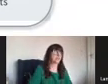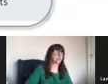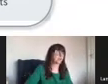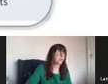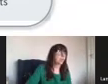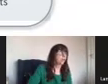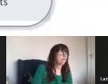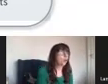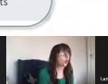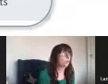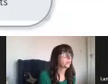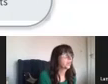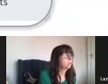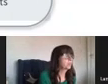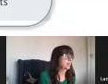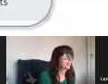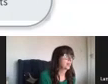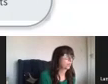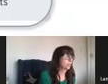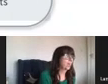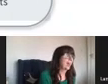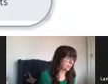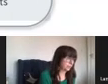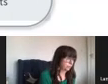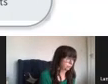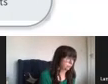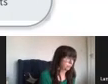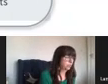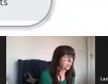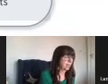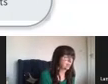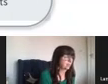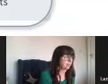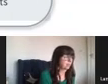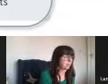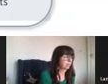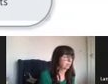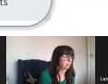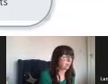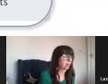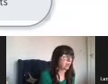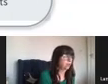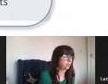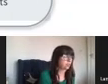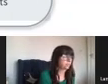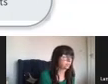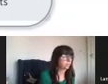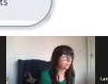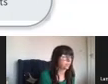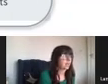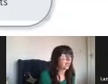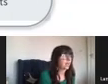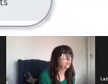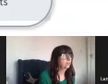for many years for a British Sign Language Act to protect our